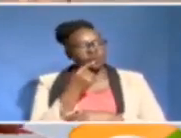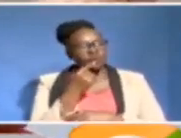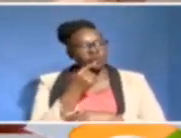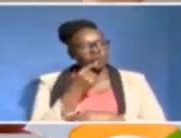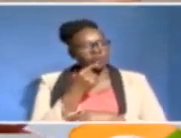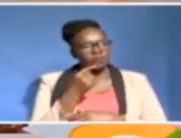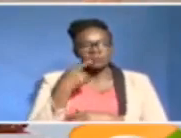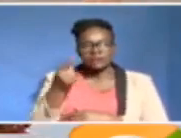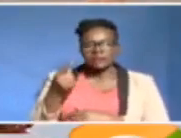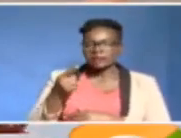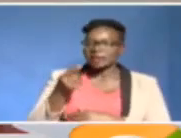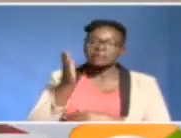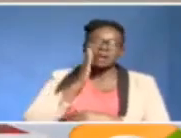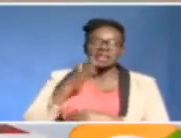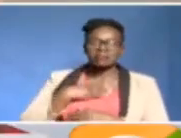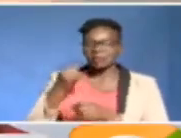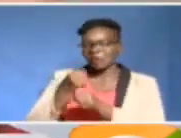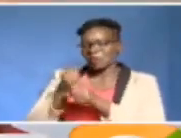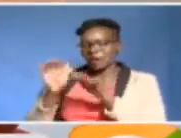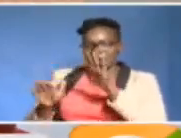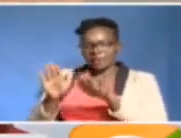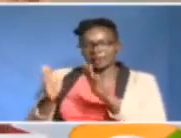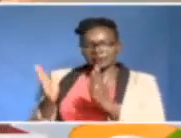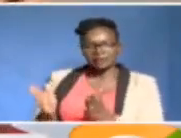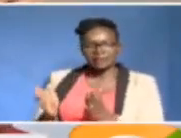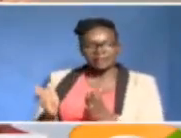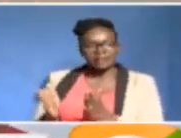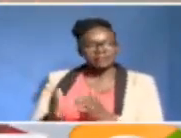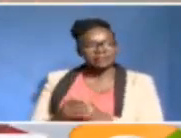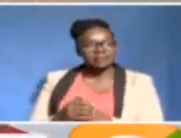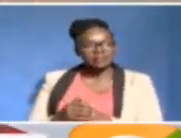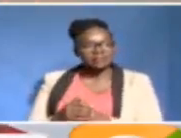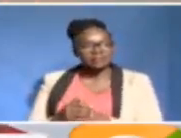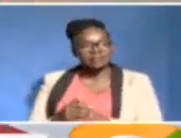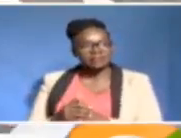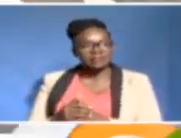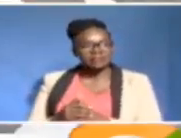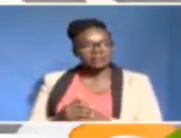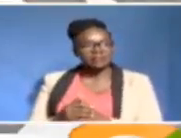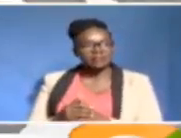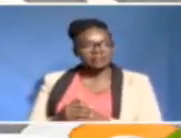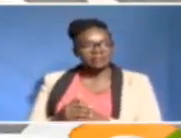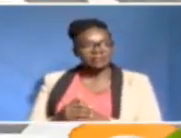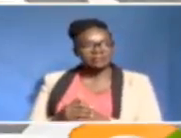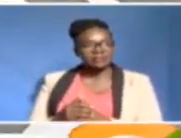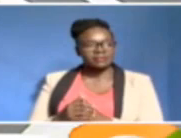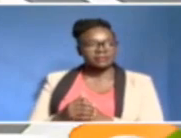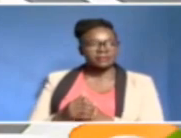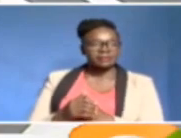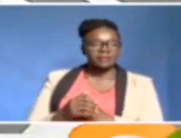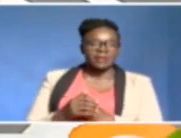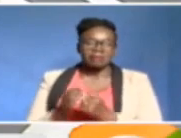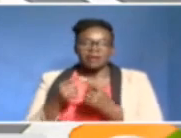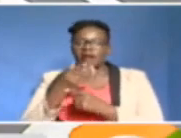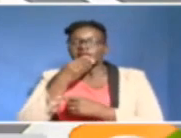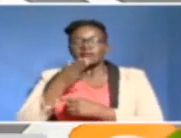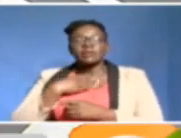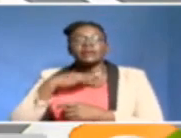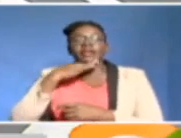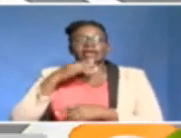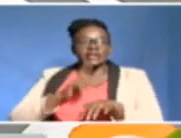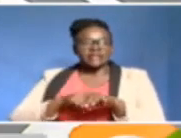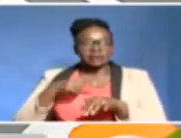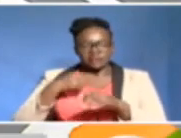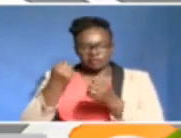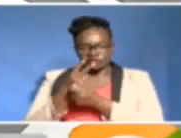is just a tailor. She can make for you a gown and it looks so pretty. So how do I want to, because my dad died when I was 12. So how do I want